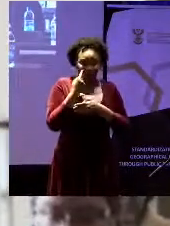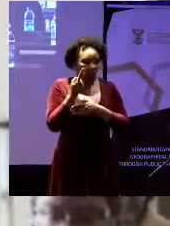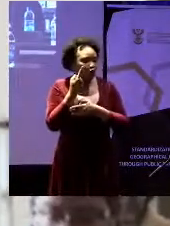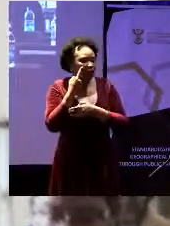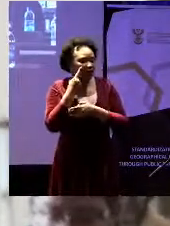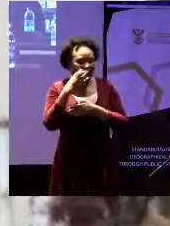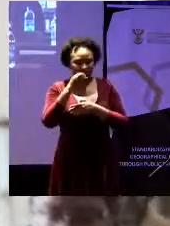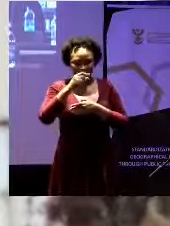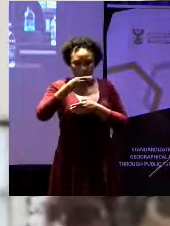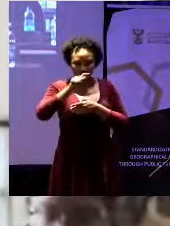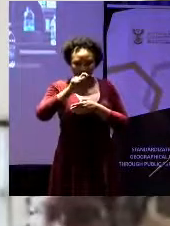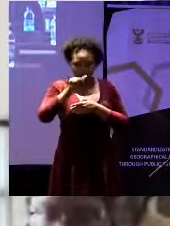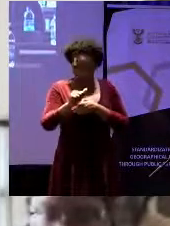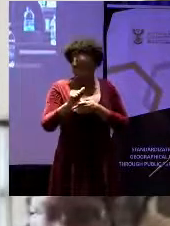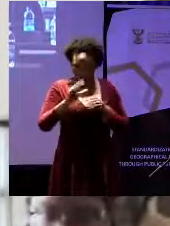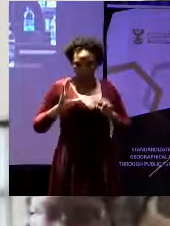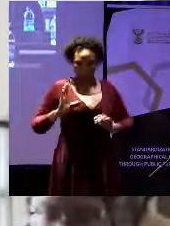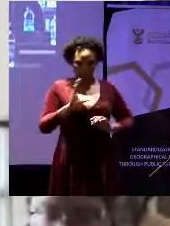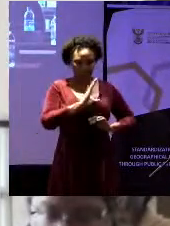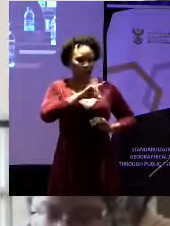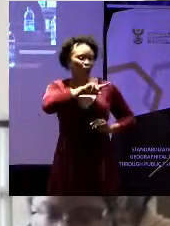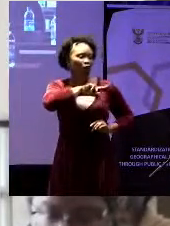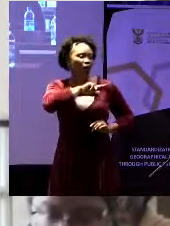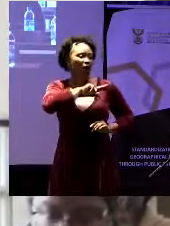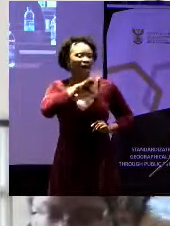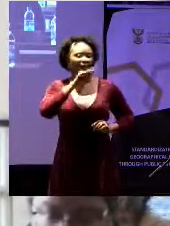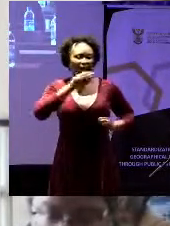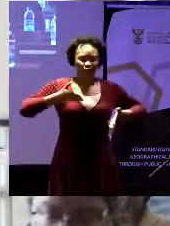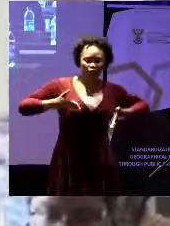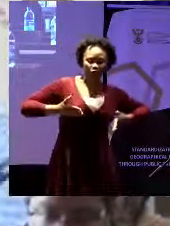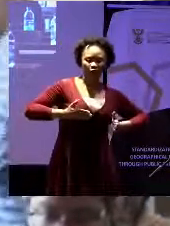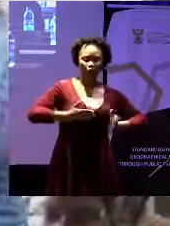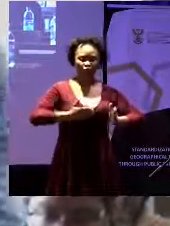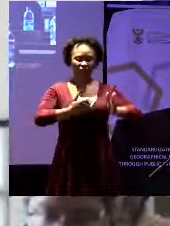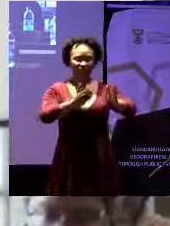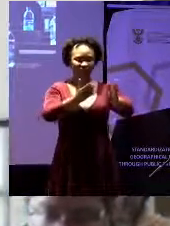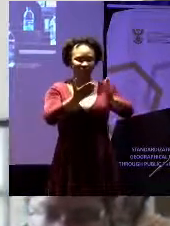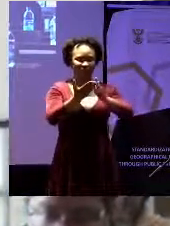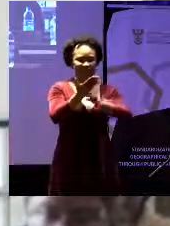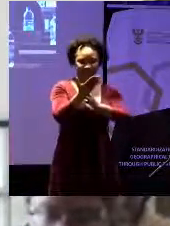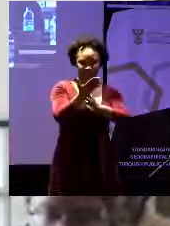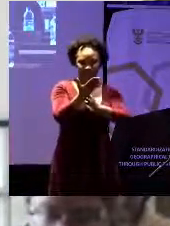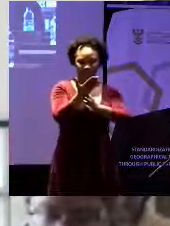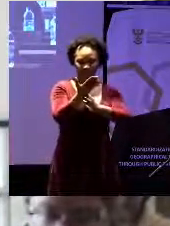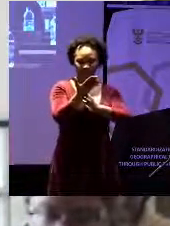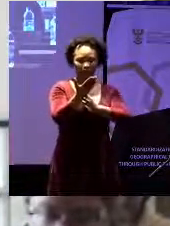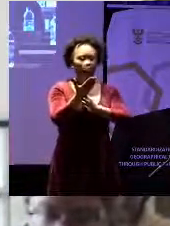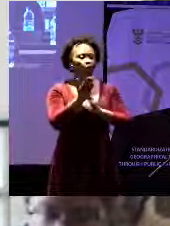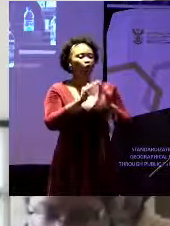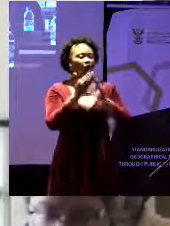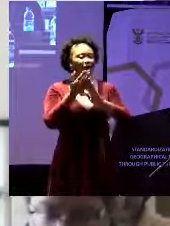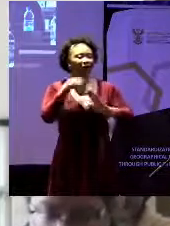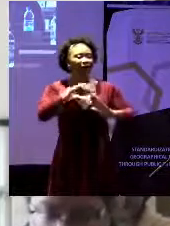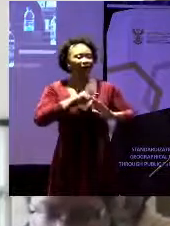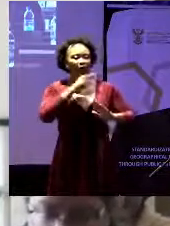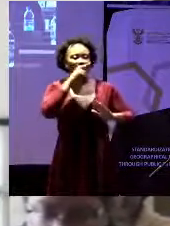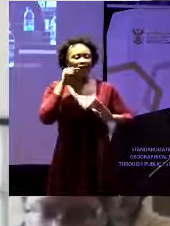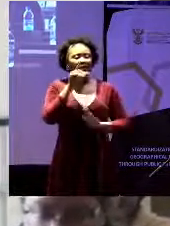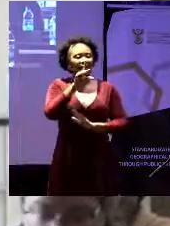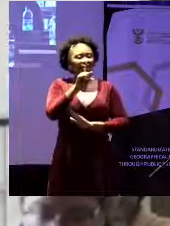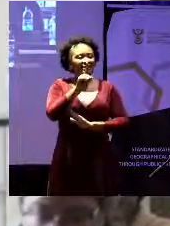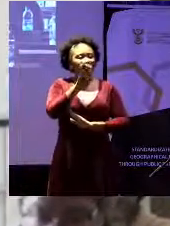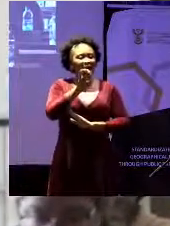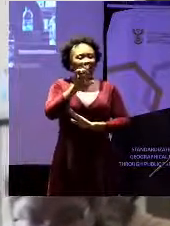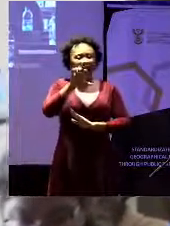I will tell you why. There is a road running through our community called Delaray Road. But General